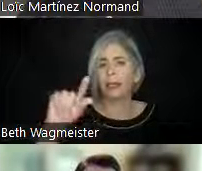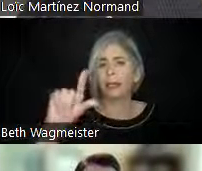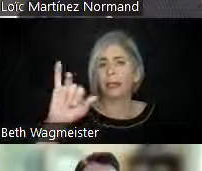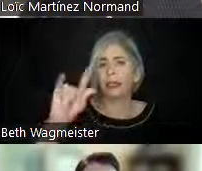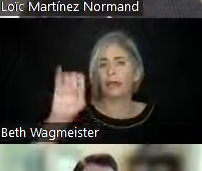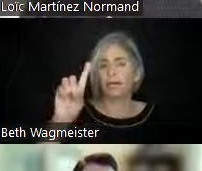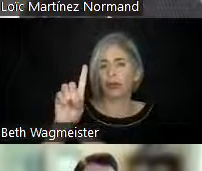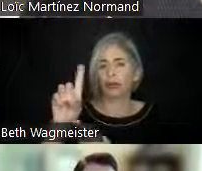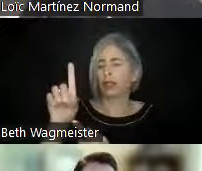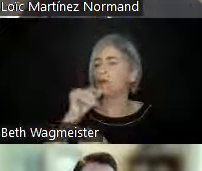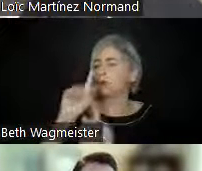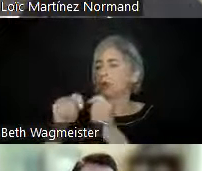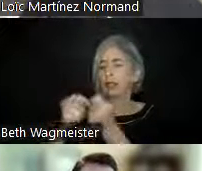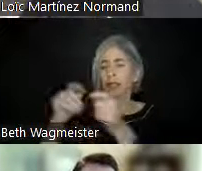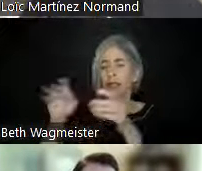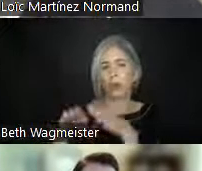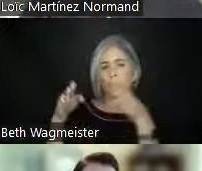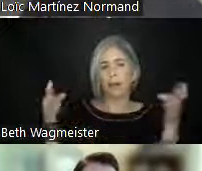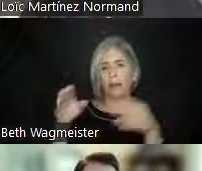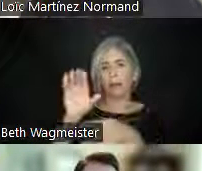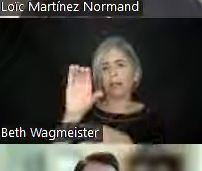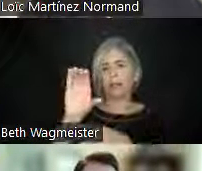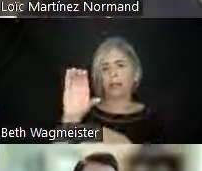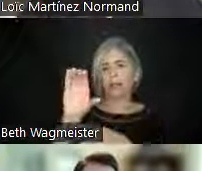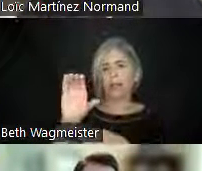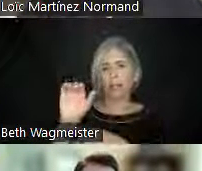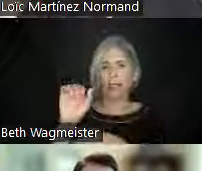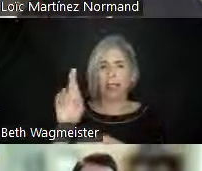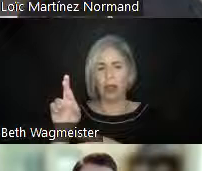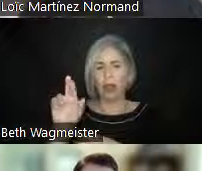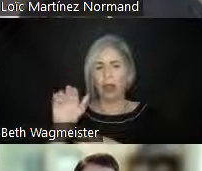whose team developed this OpenACR project for us.